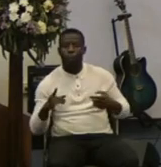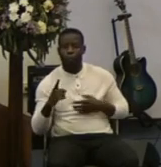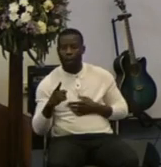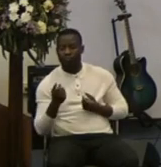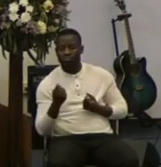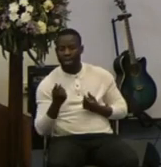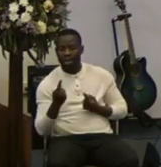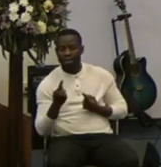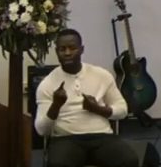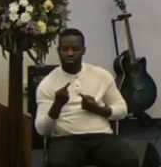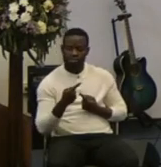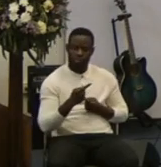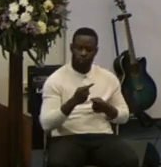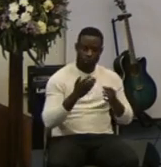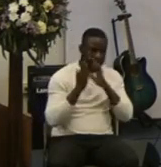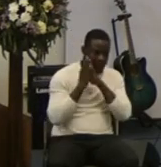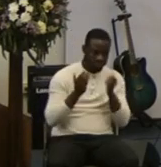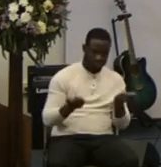her.